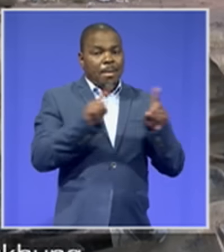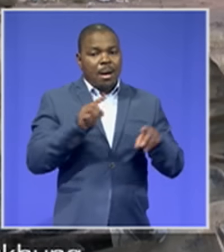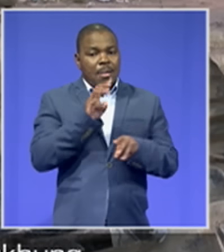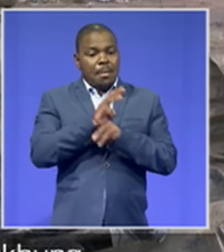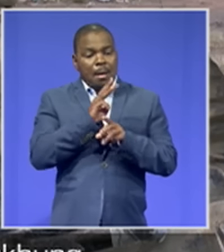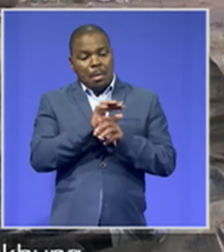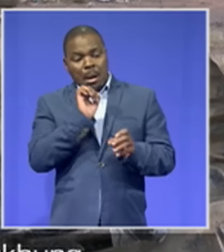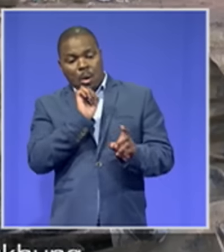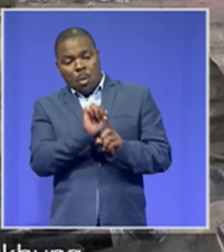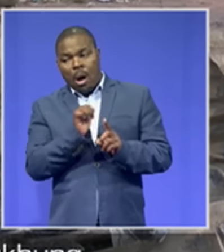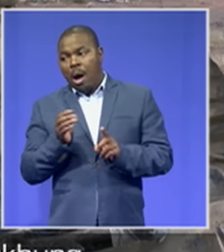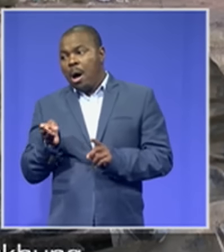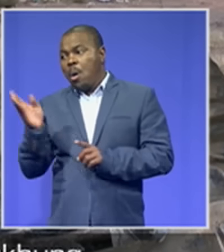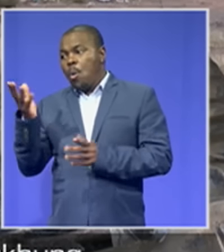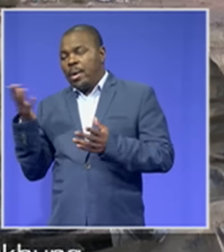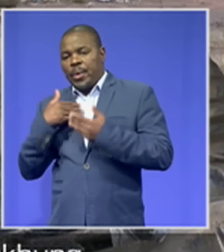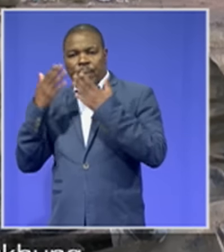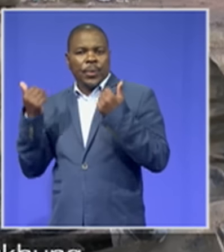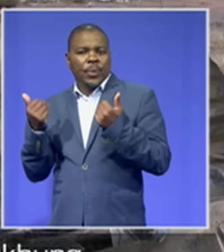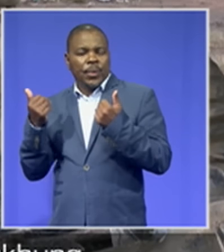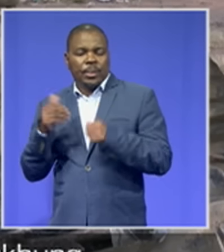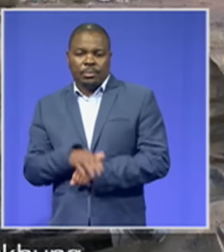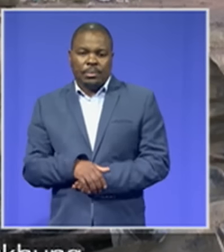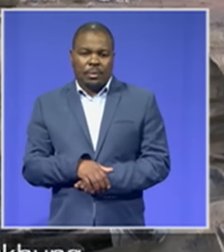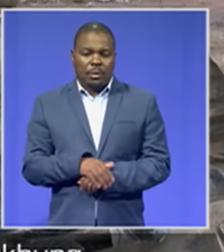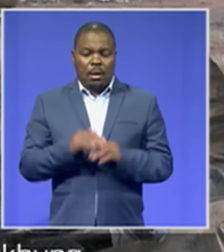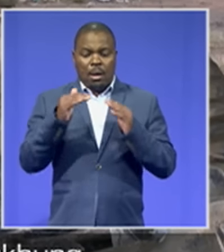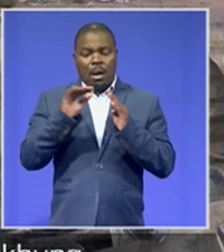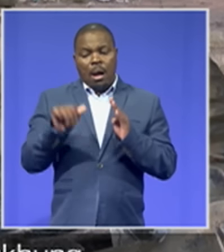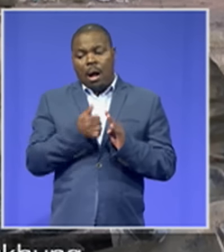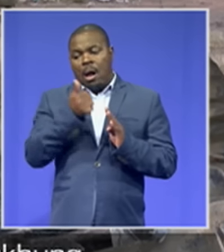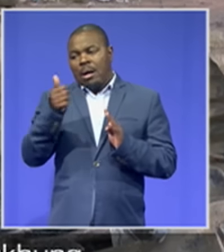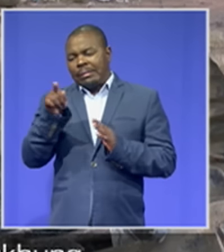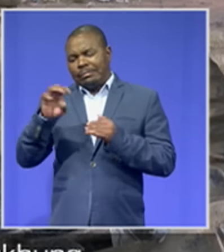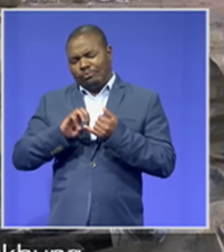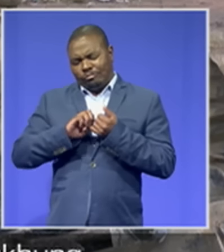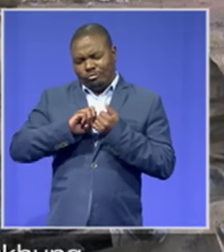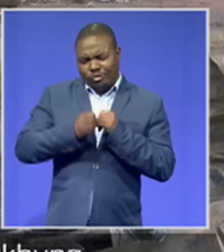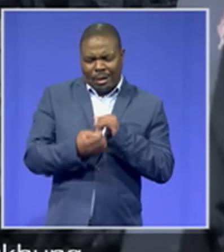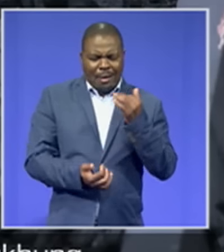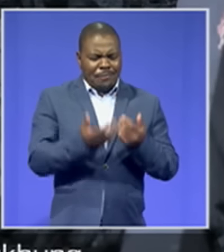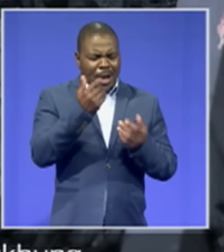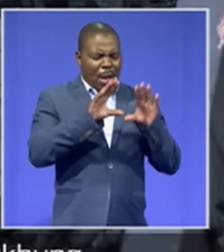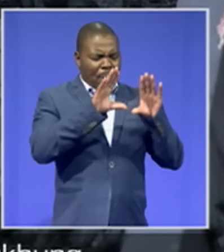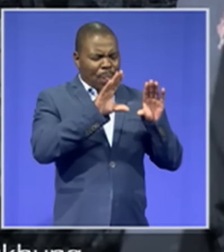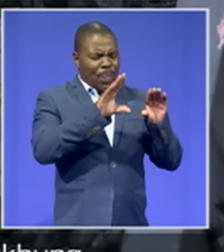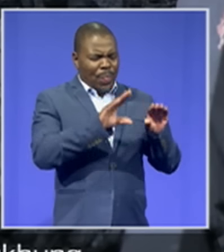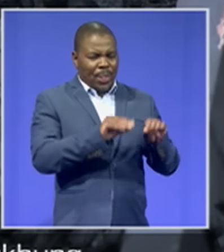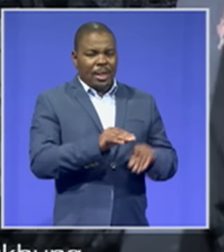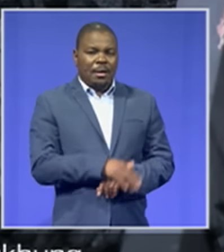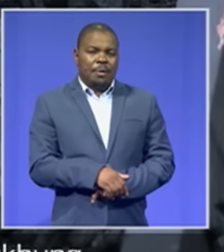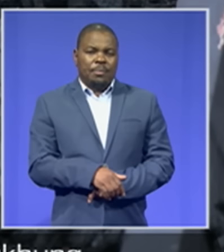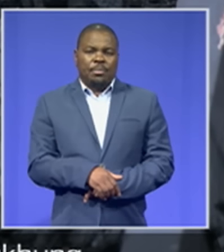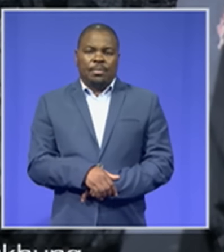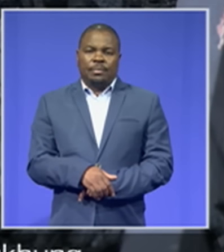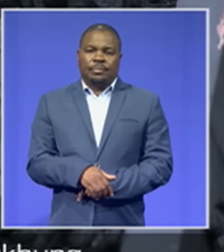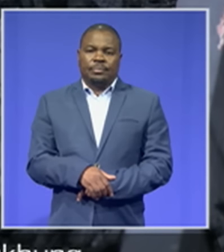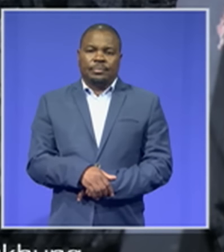hore mme wa hae o ne a le hokae. Baahisane ba re ba lekile ka matla ho tima mollo. We were sitting on the